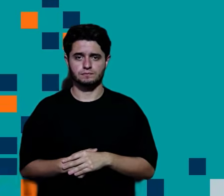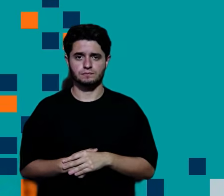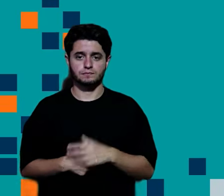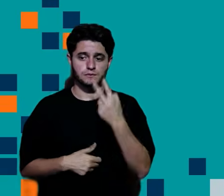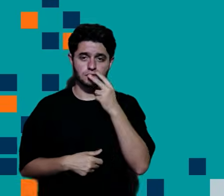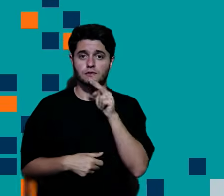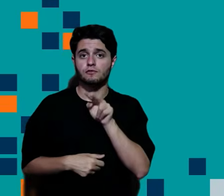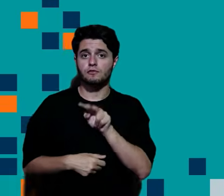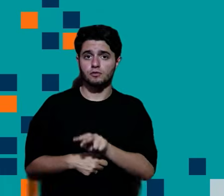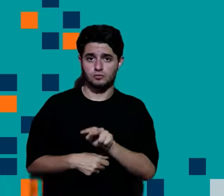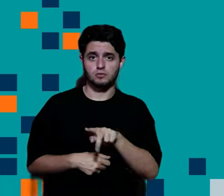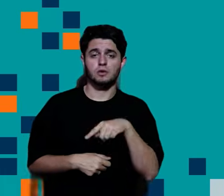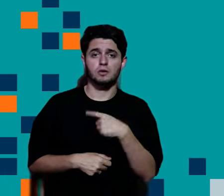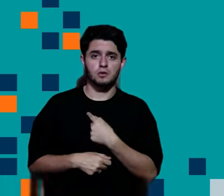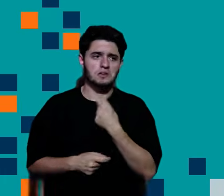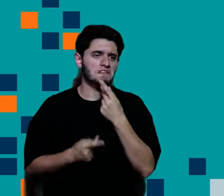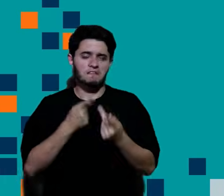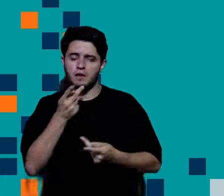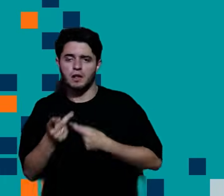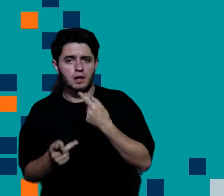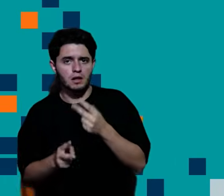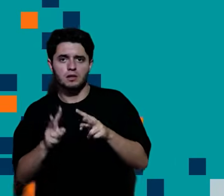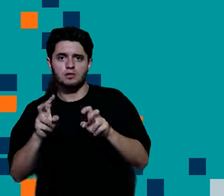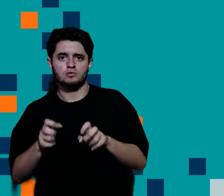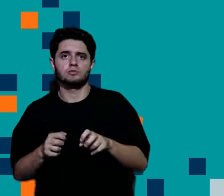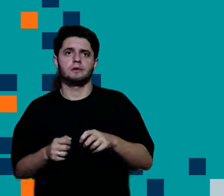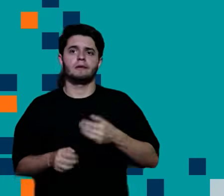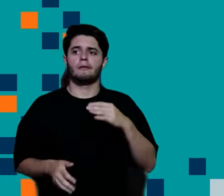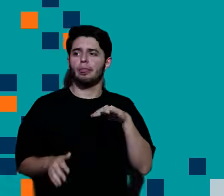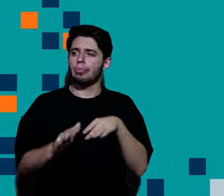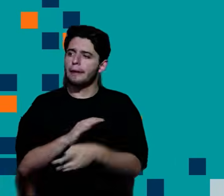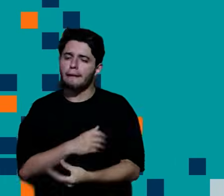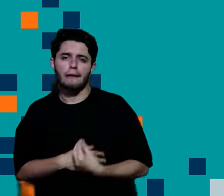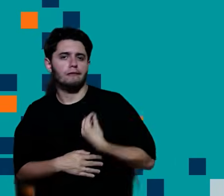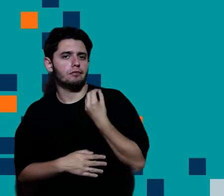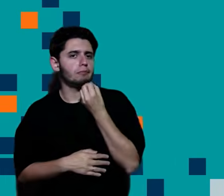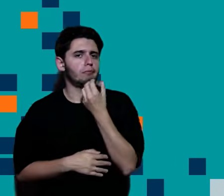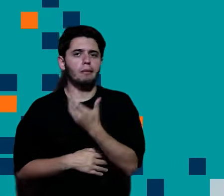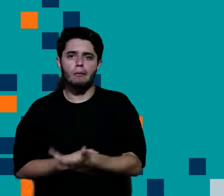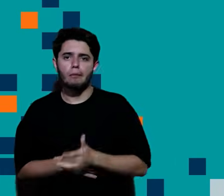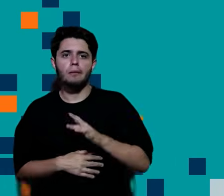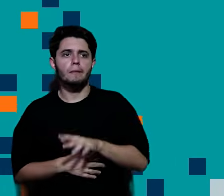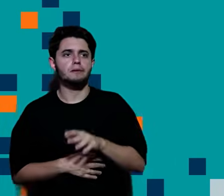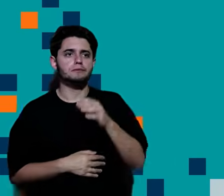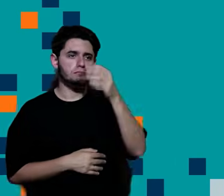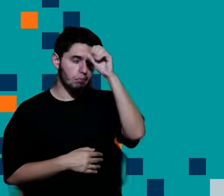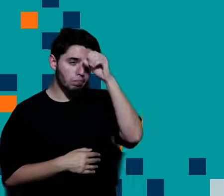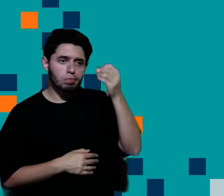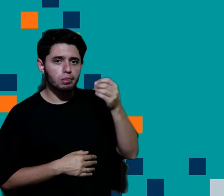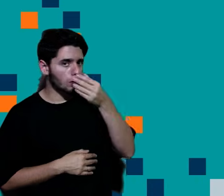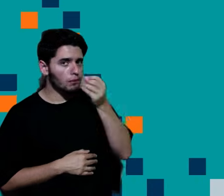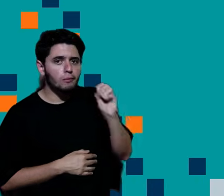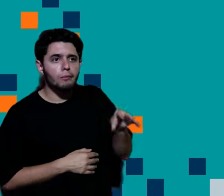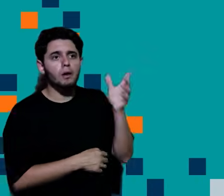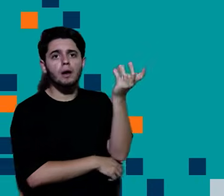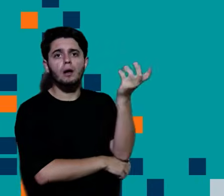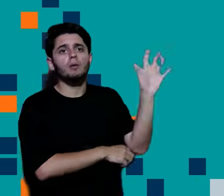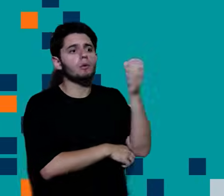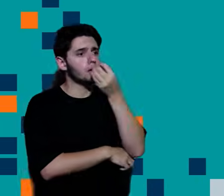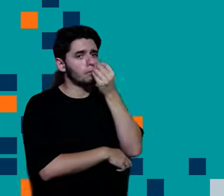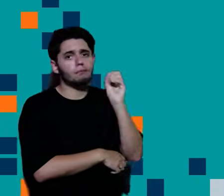view? We talk a lot about high-performance buildings. Buildings that, from an ecological and a